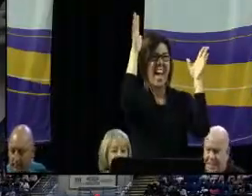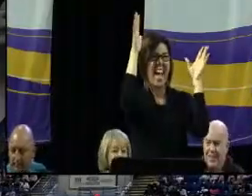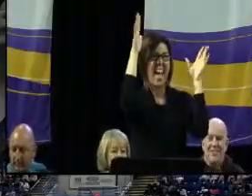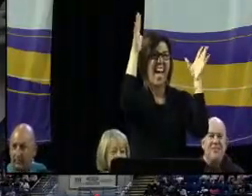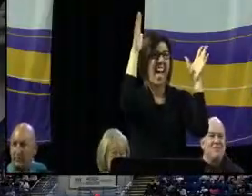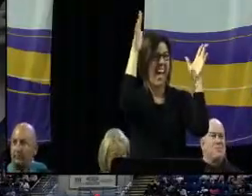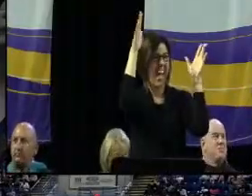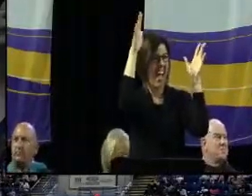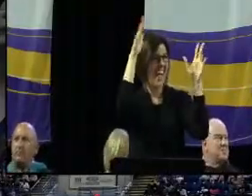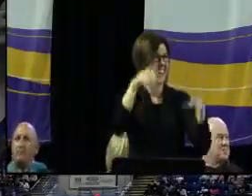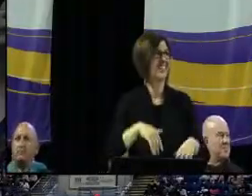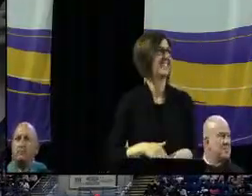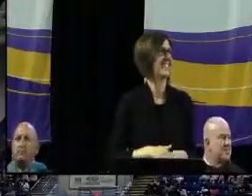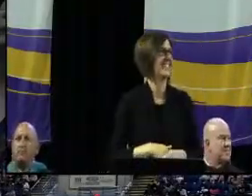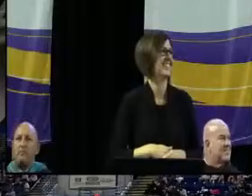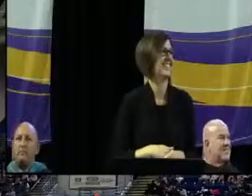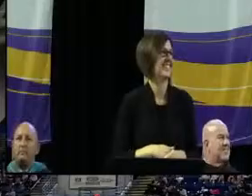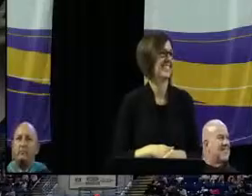Oh my God.